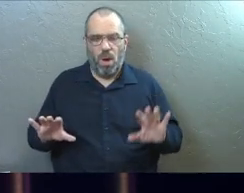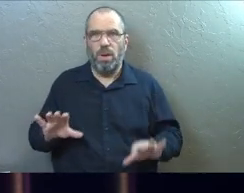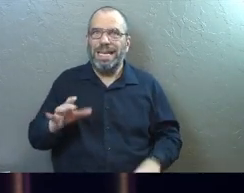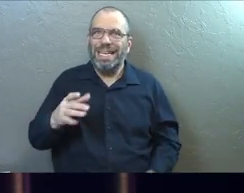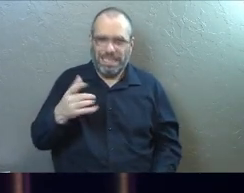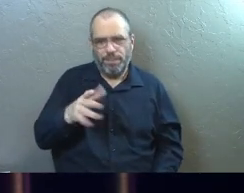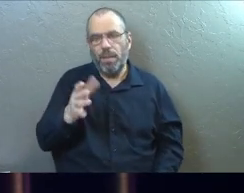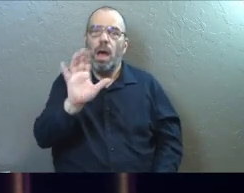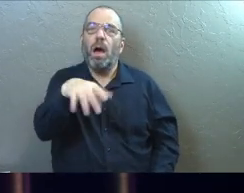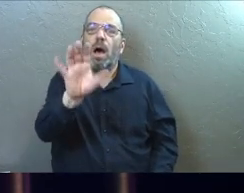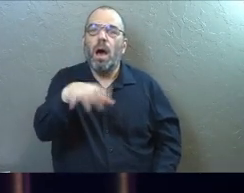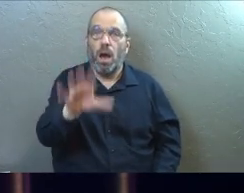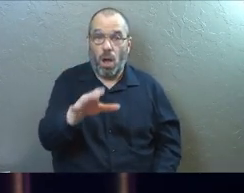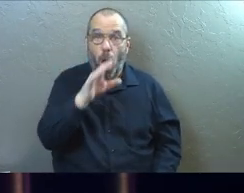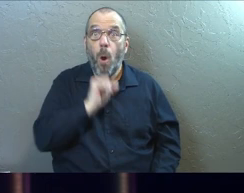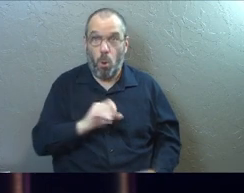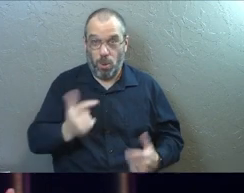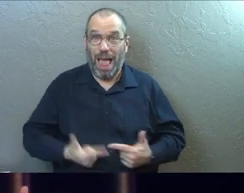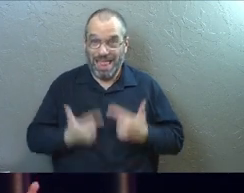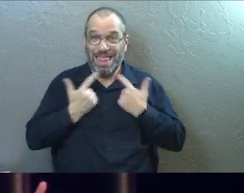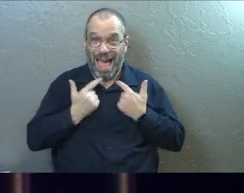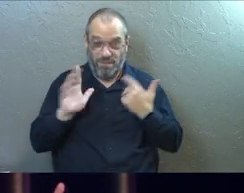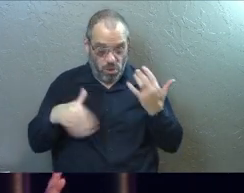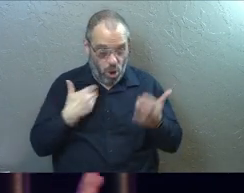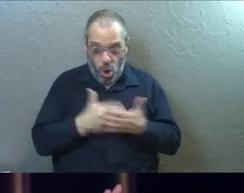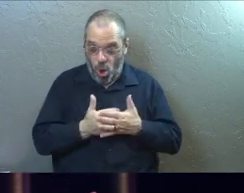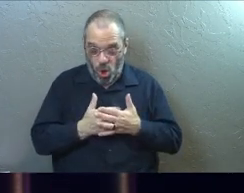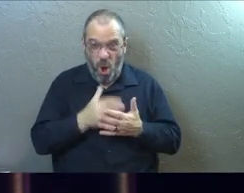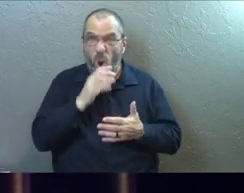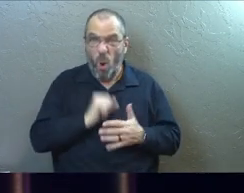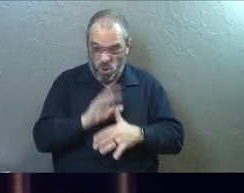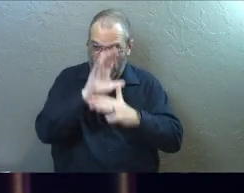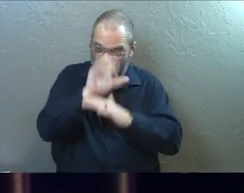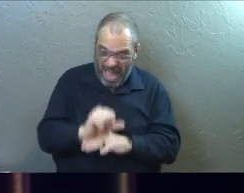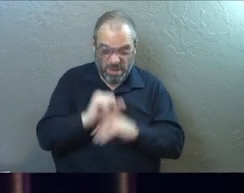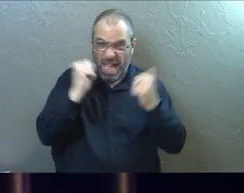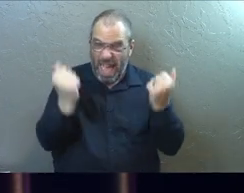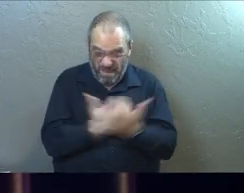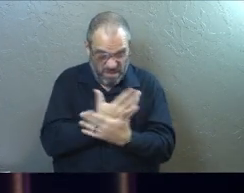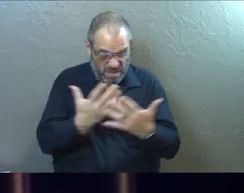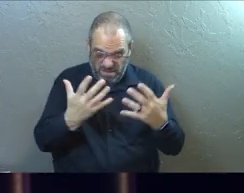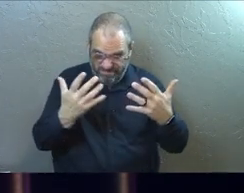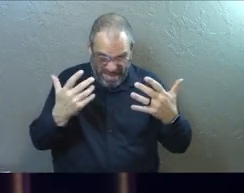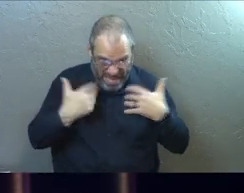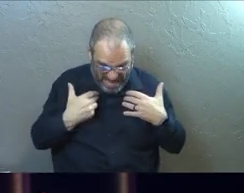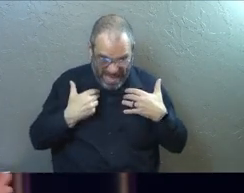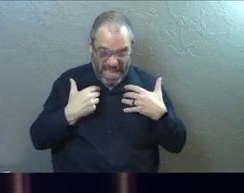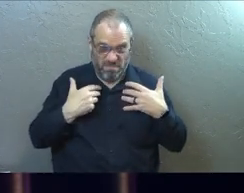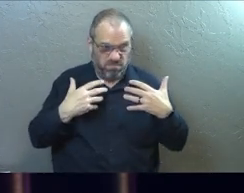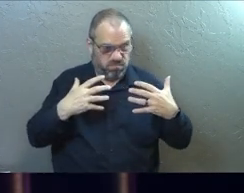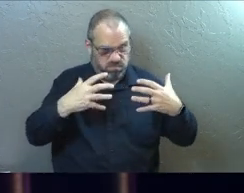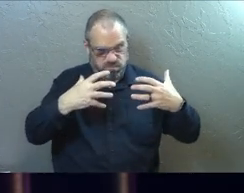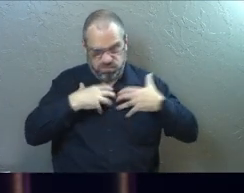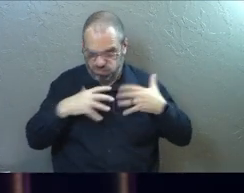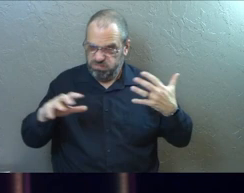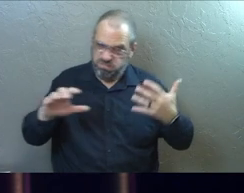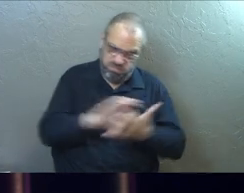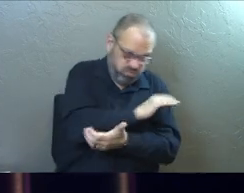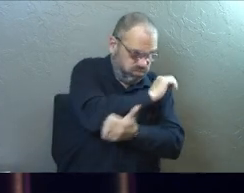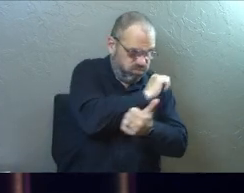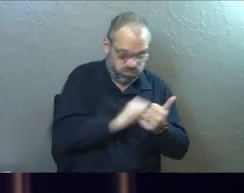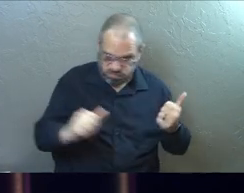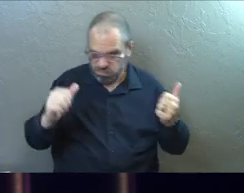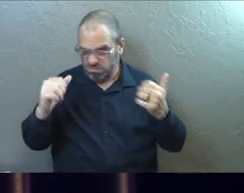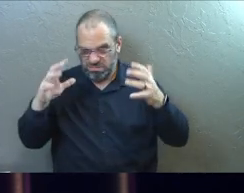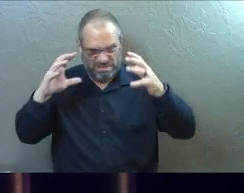way that he pictures it. He's like, take your old life and all your old habits and everything that you've kind of broken and ruined in your